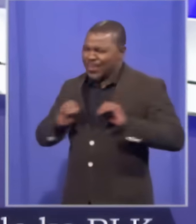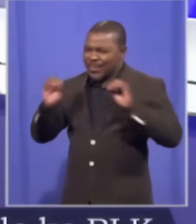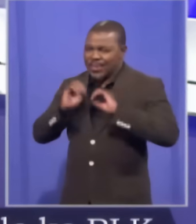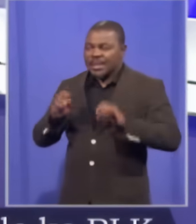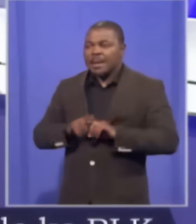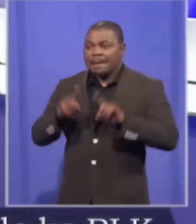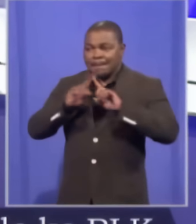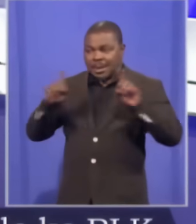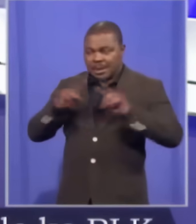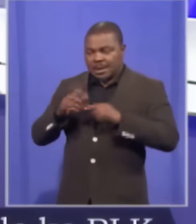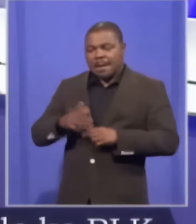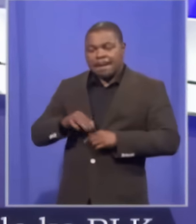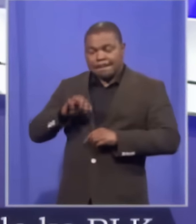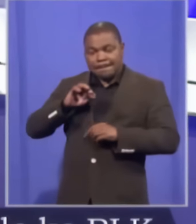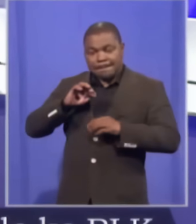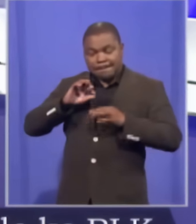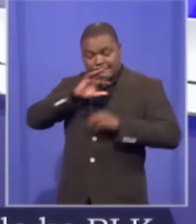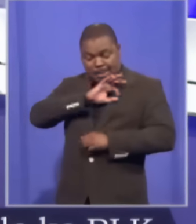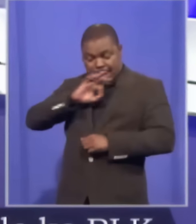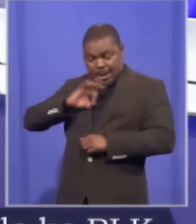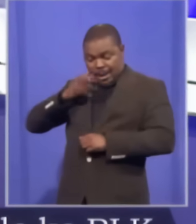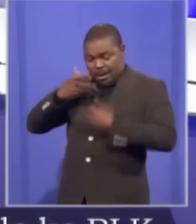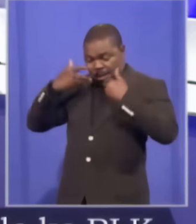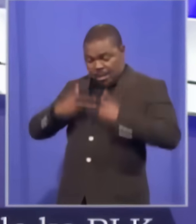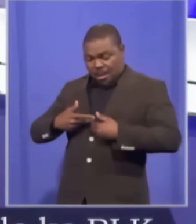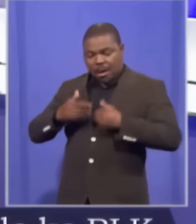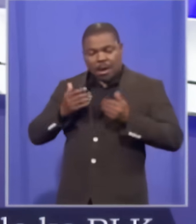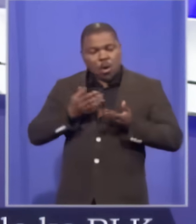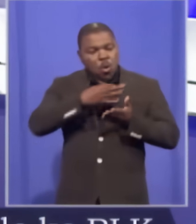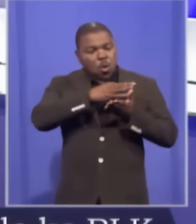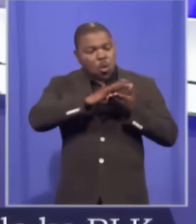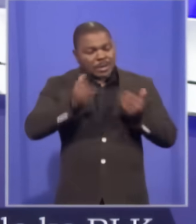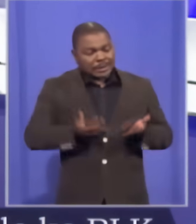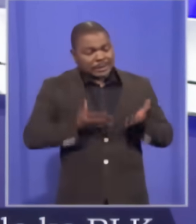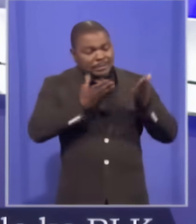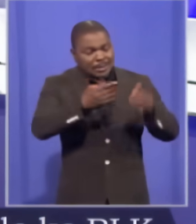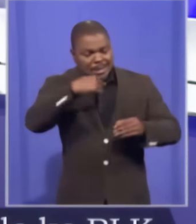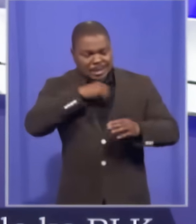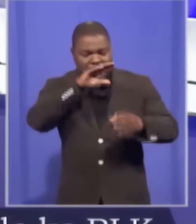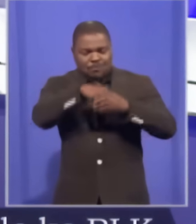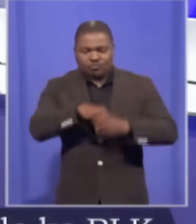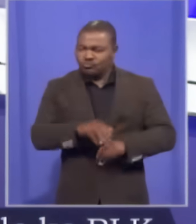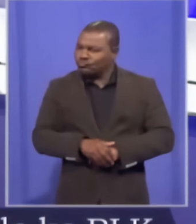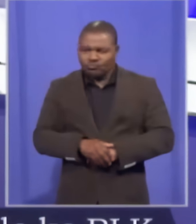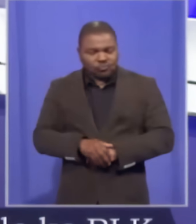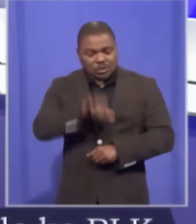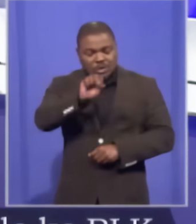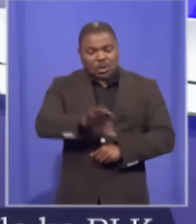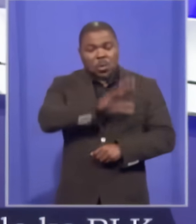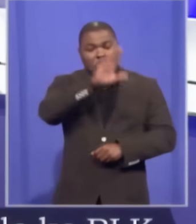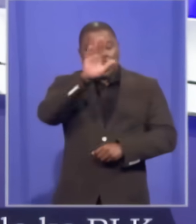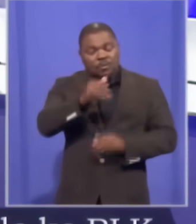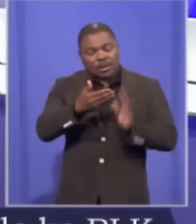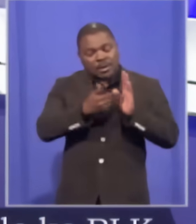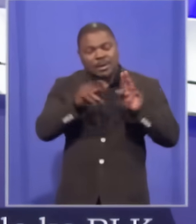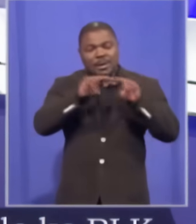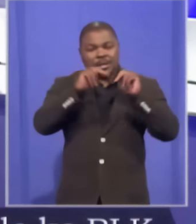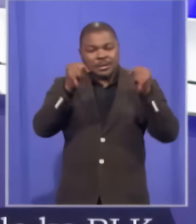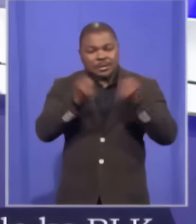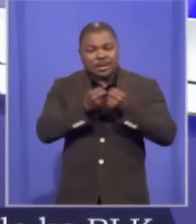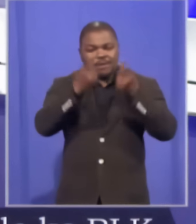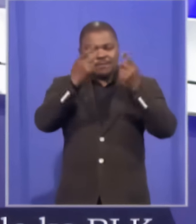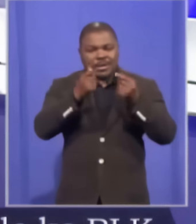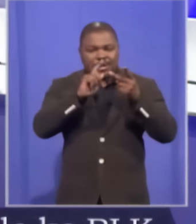Meyara Phetiši ga a tšee karolo ka gare ga kabo ya dithendara go ya ka molao wa Afrika Borwa e le go Municipal Finance Management